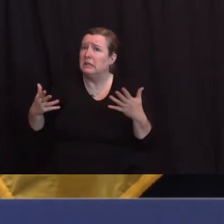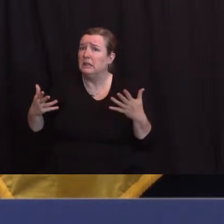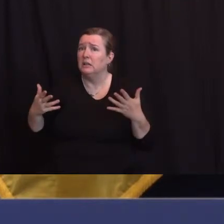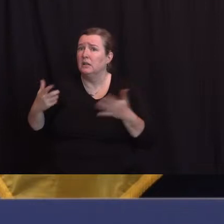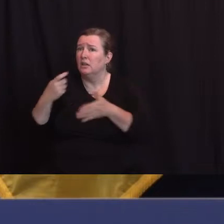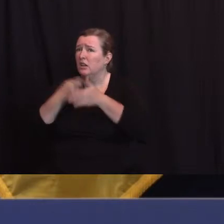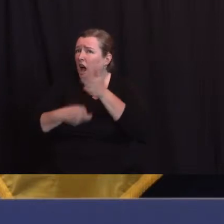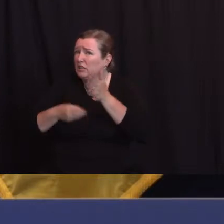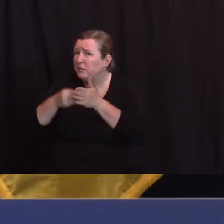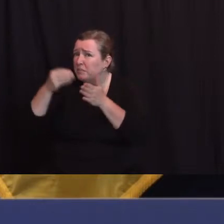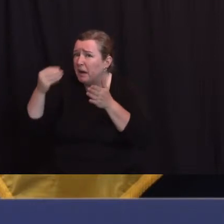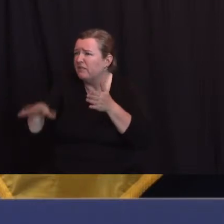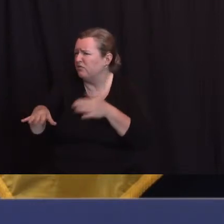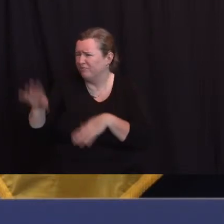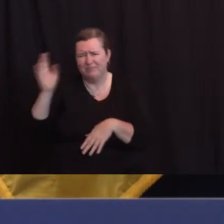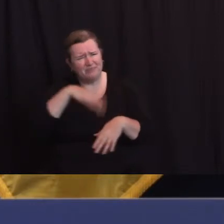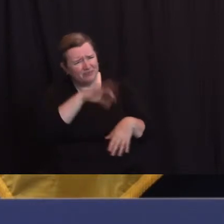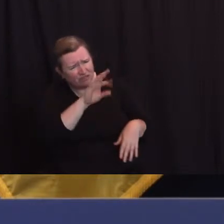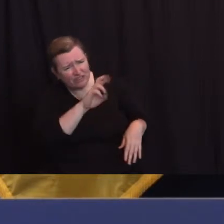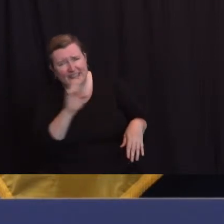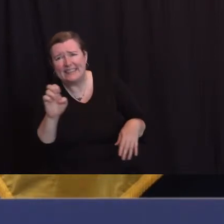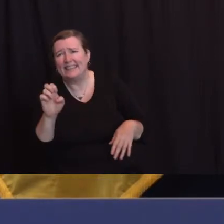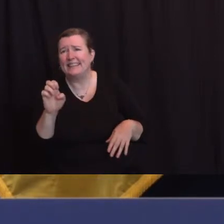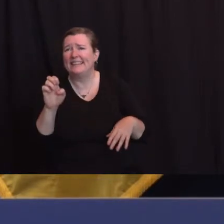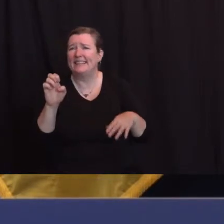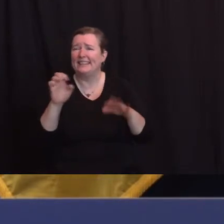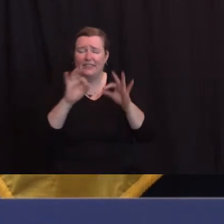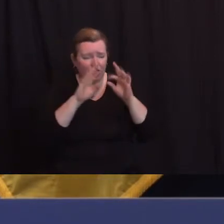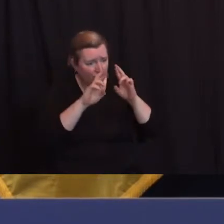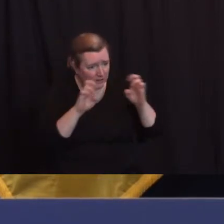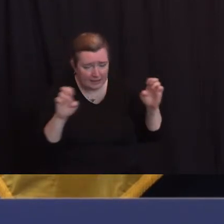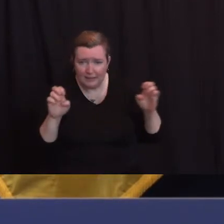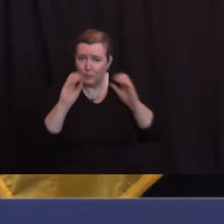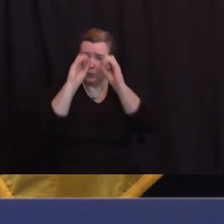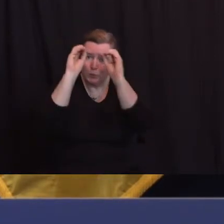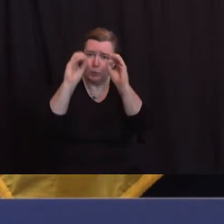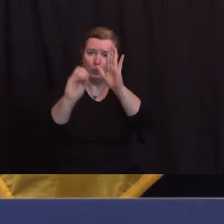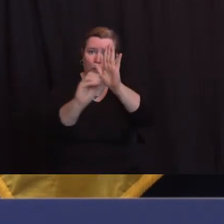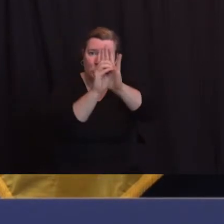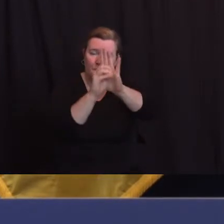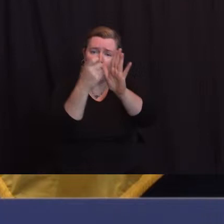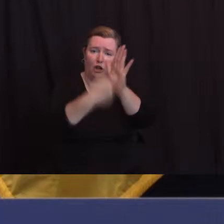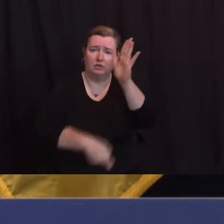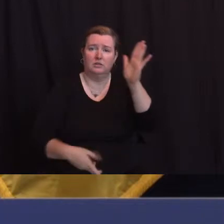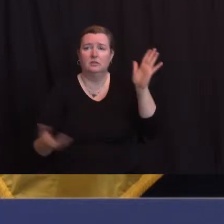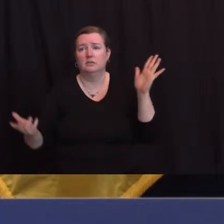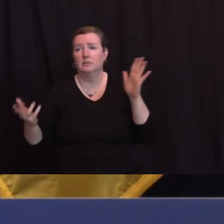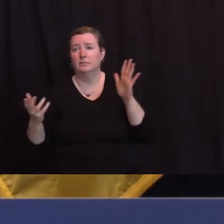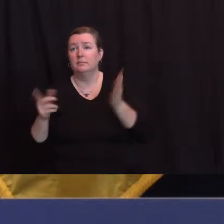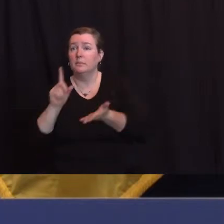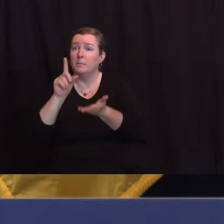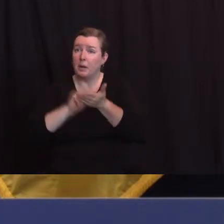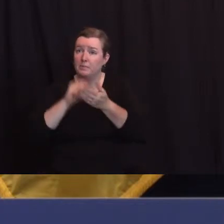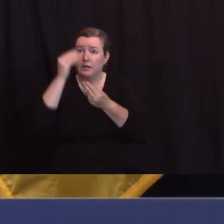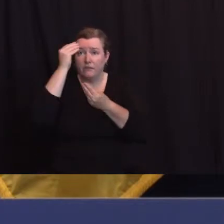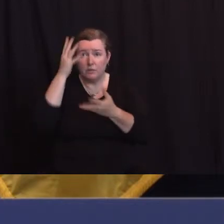It's free. I want to repeat that, it's free. We do this in multiple languages, depending on the community.